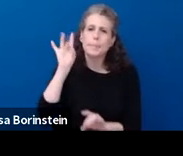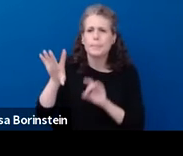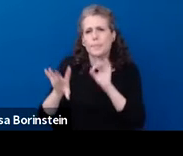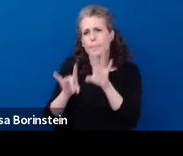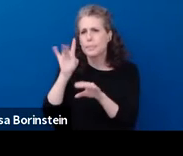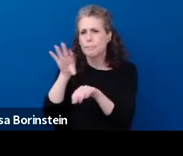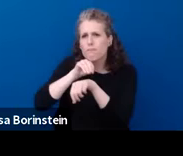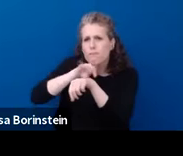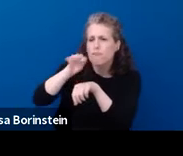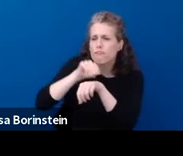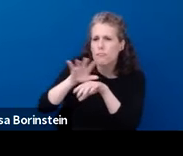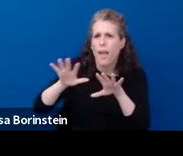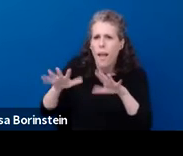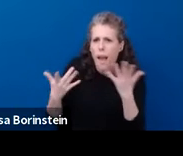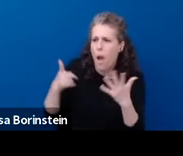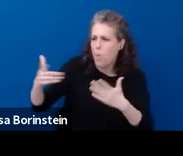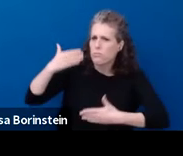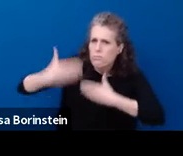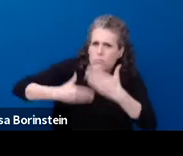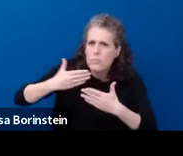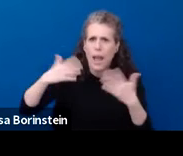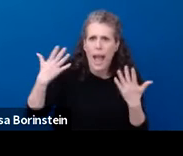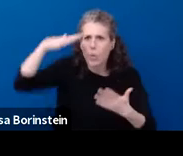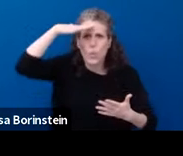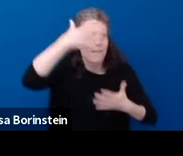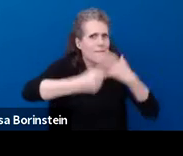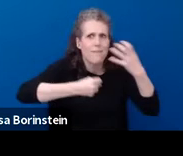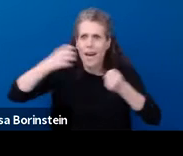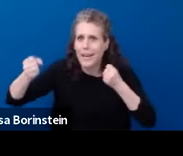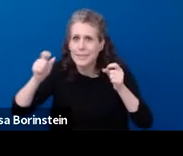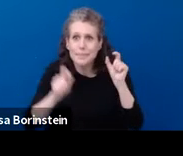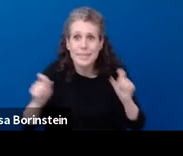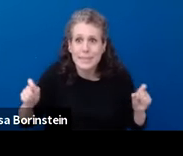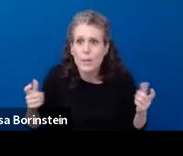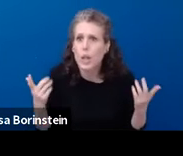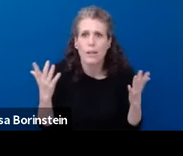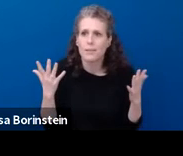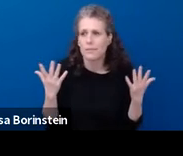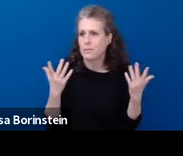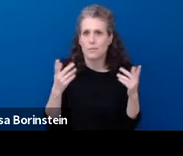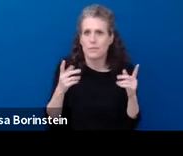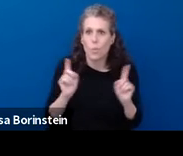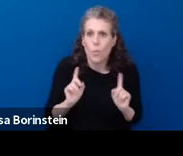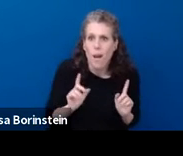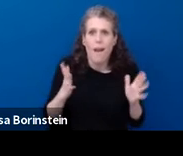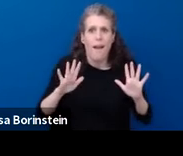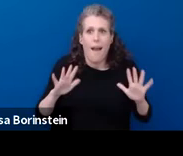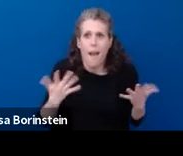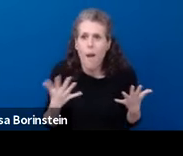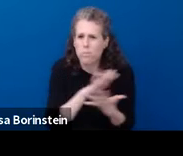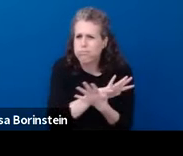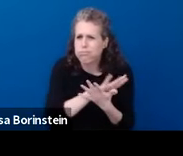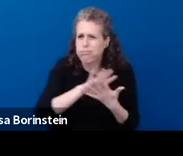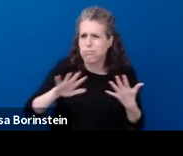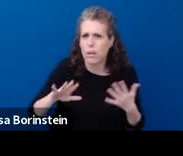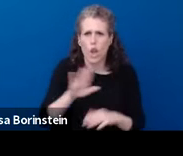How to get started, where to find people, how to find people, what to do, how to do it, instead of saying